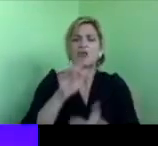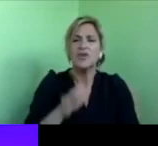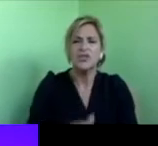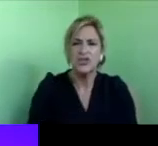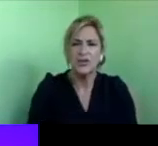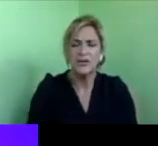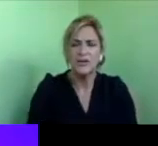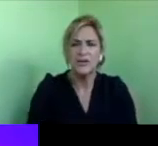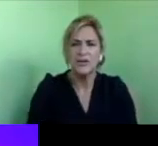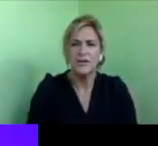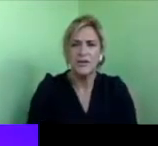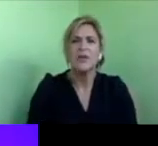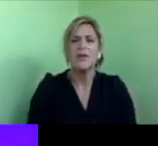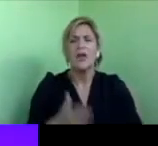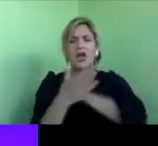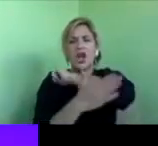Country.